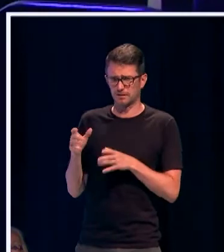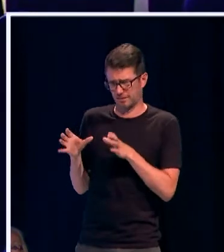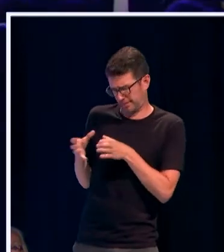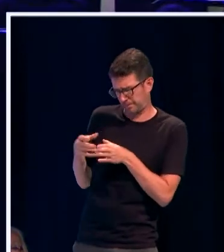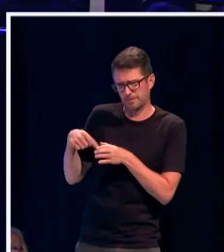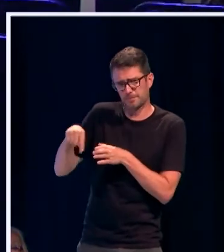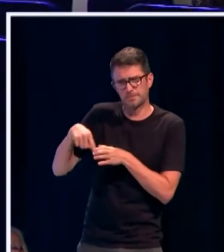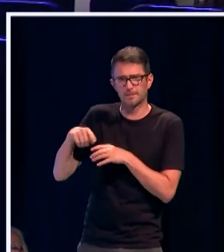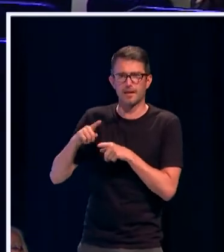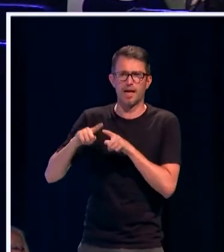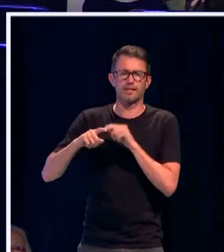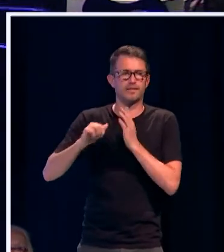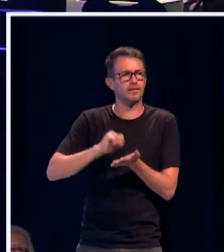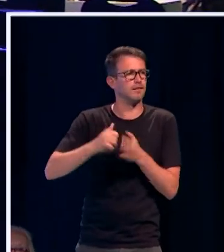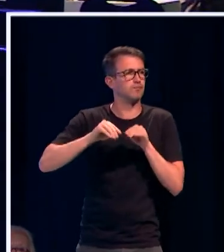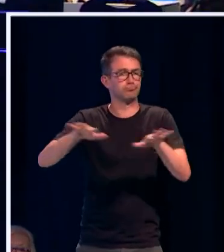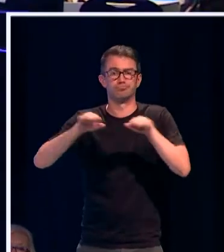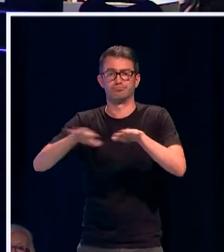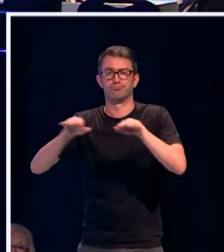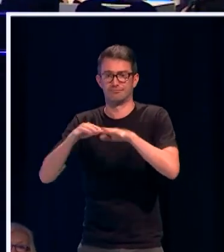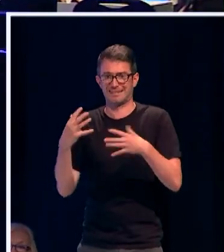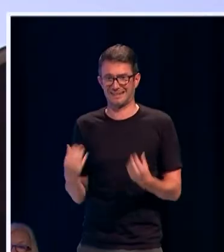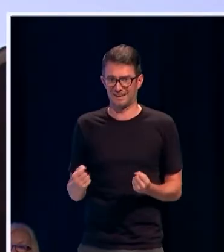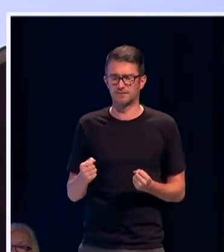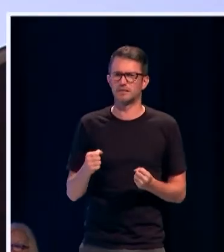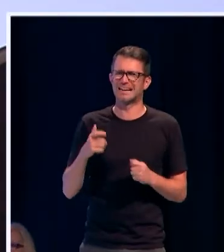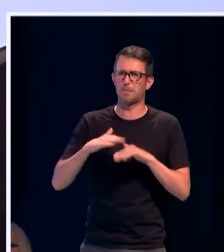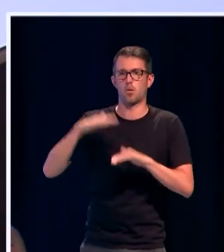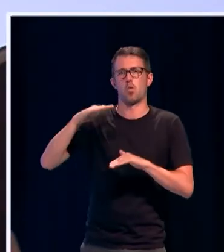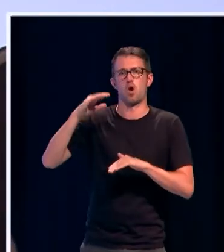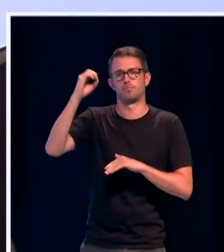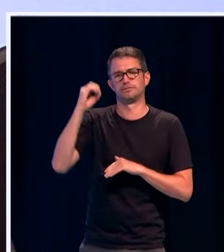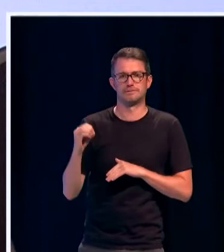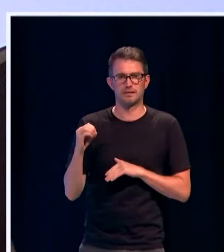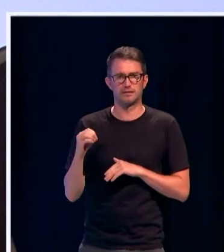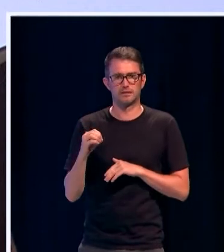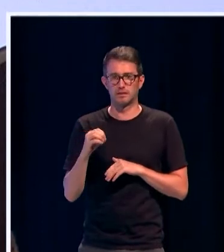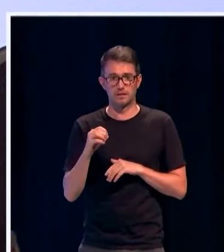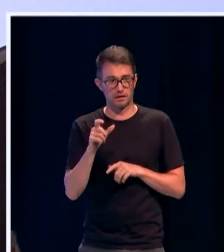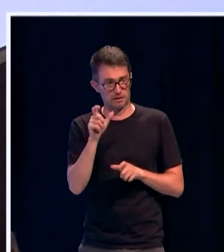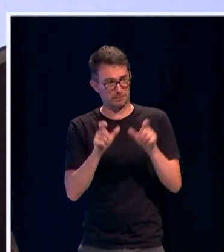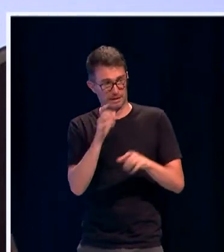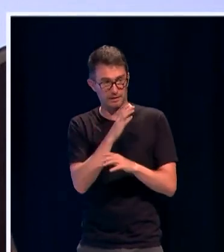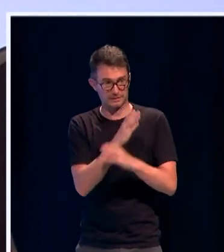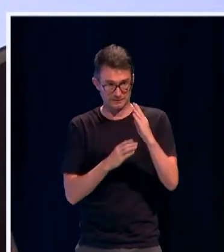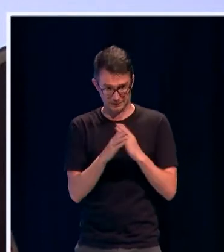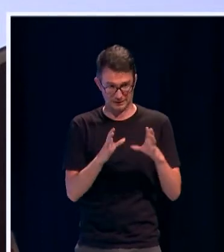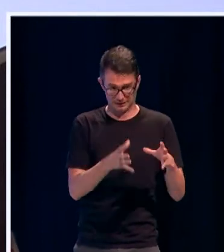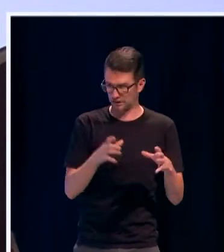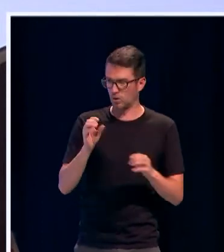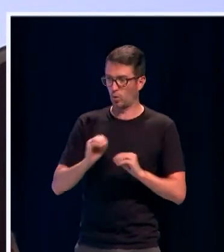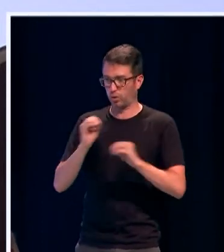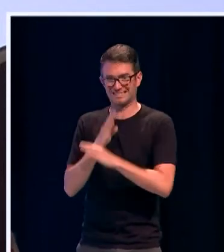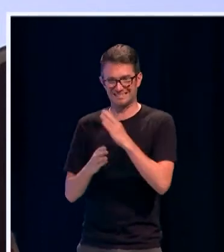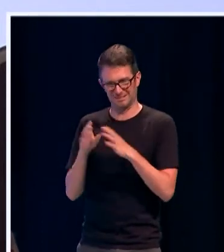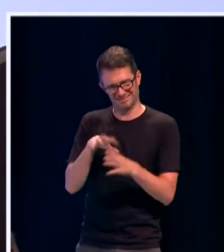yes, all of our marketing must increasingly represent people with disabilities. It's from there that there's a